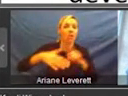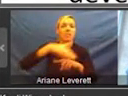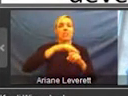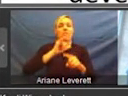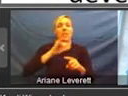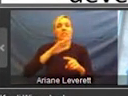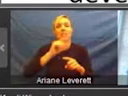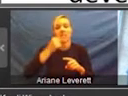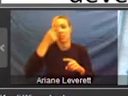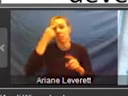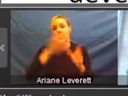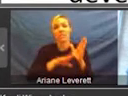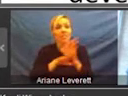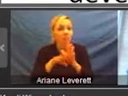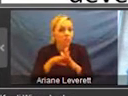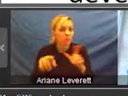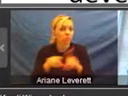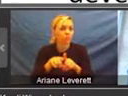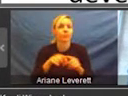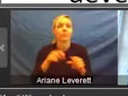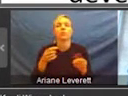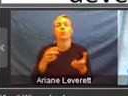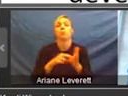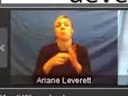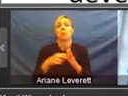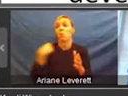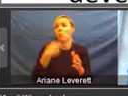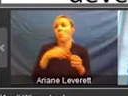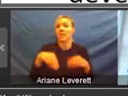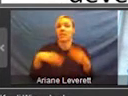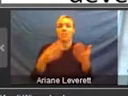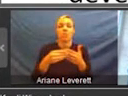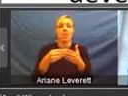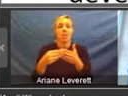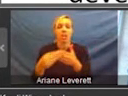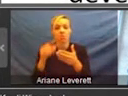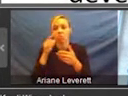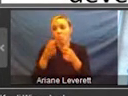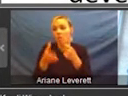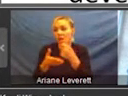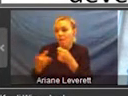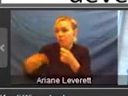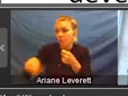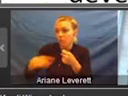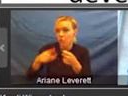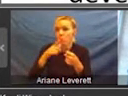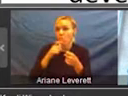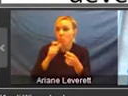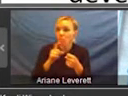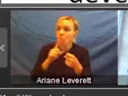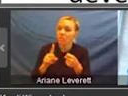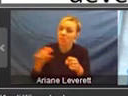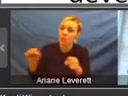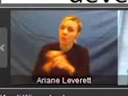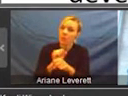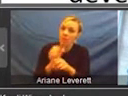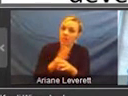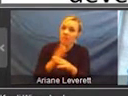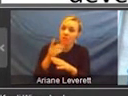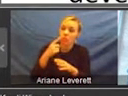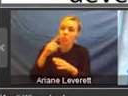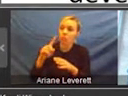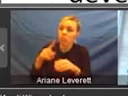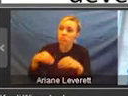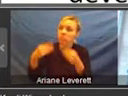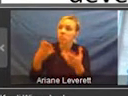kind of living guidelines to help develop practitioners integrate established best practices into technology-enabled programs. And that relates to what I